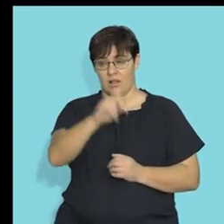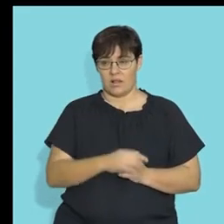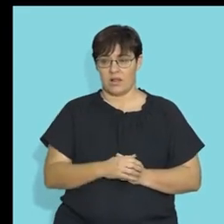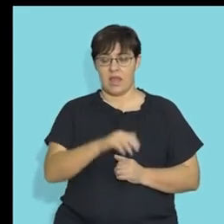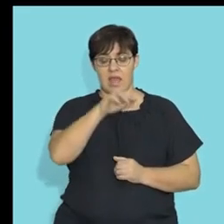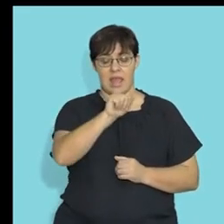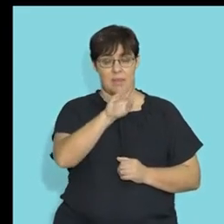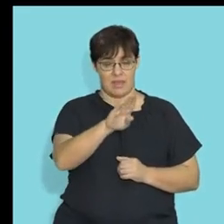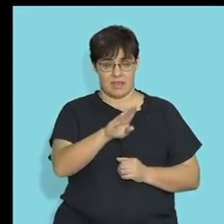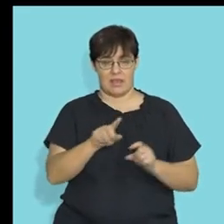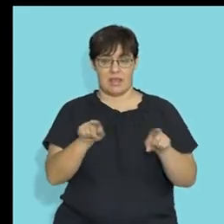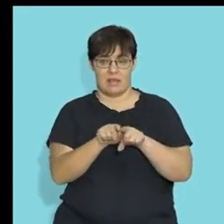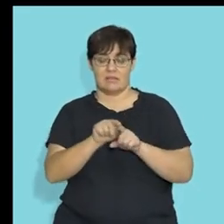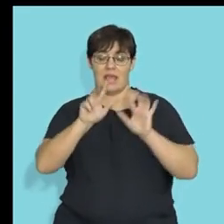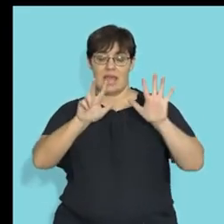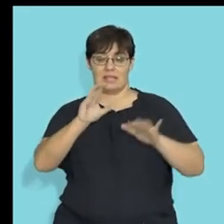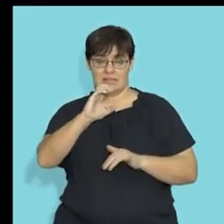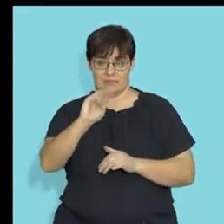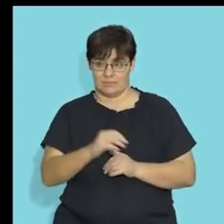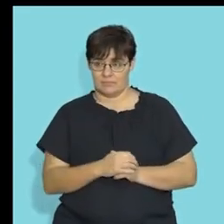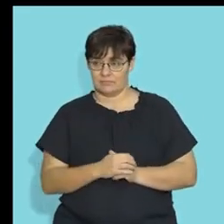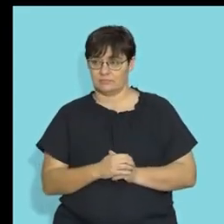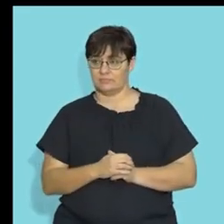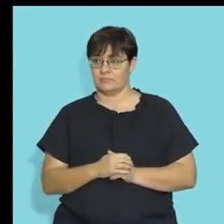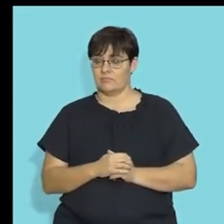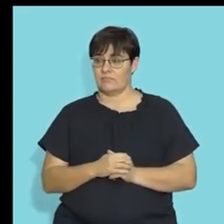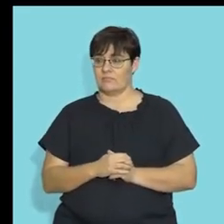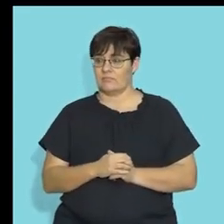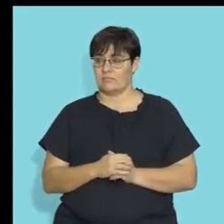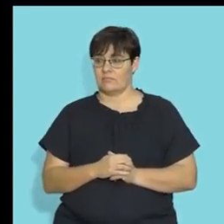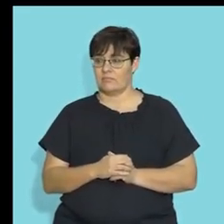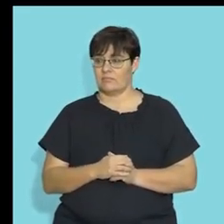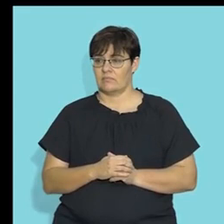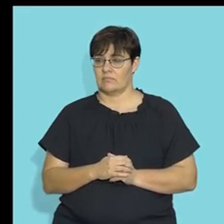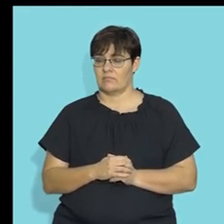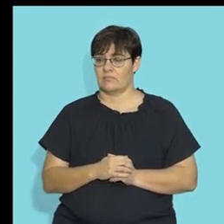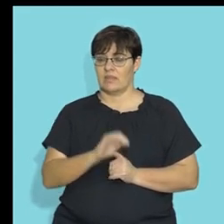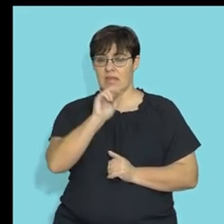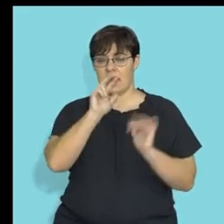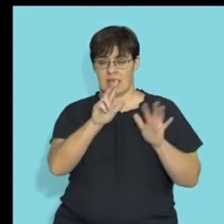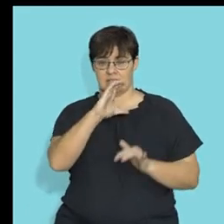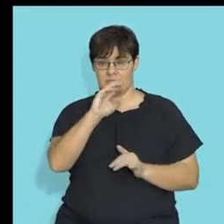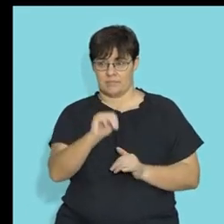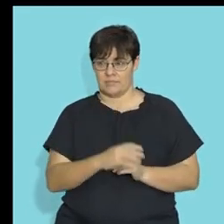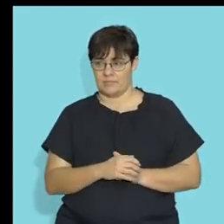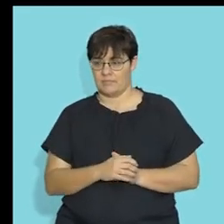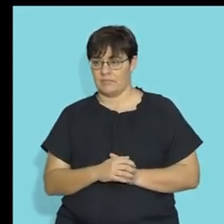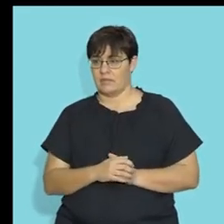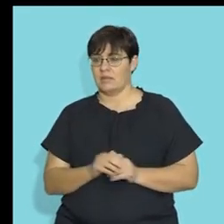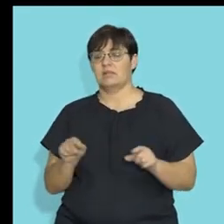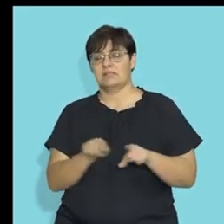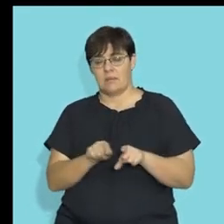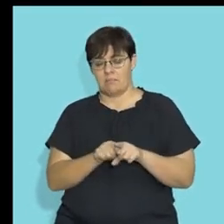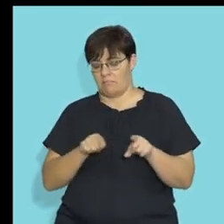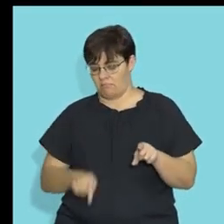So we know that AB is 8 centimeters, which means that this length is 8